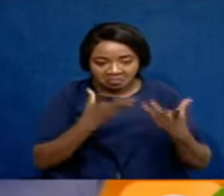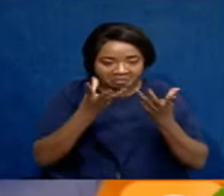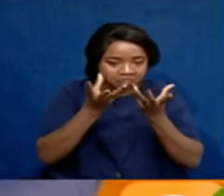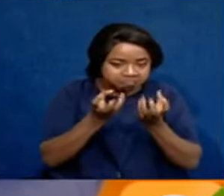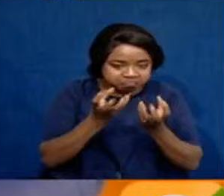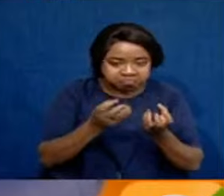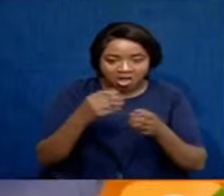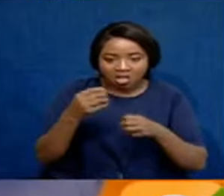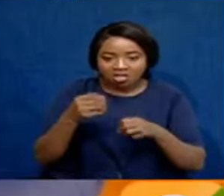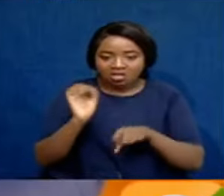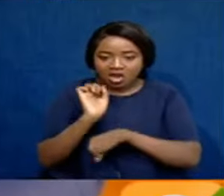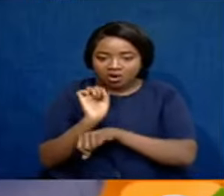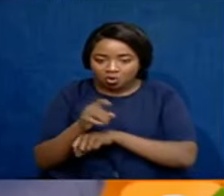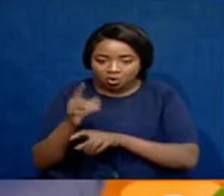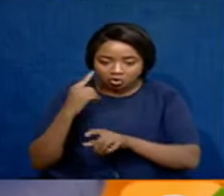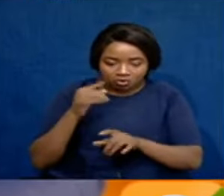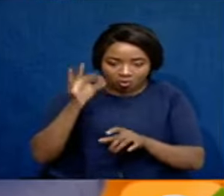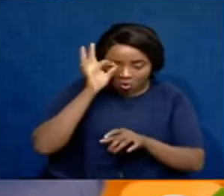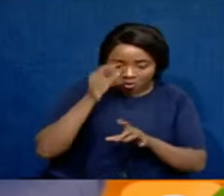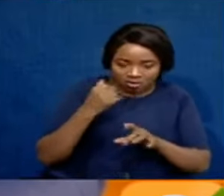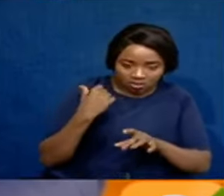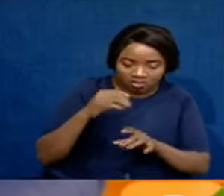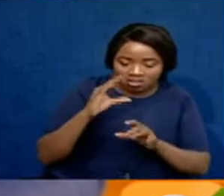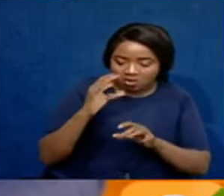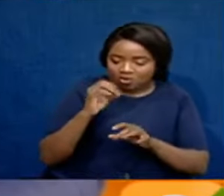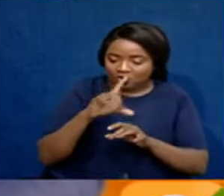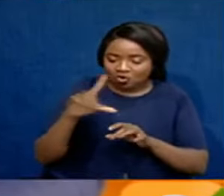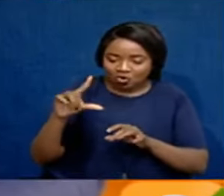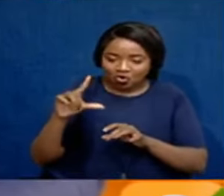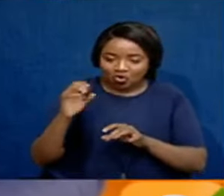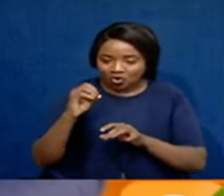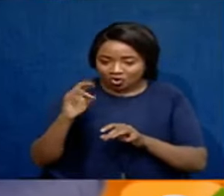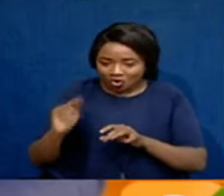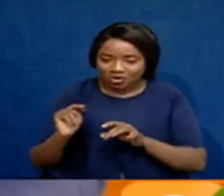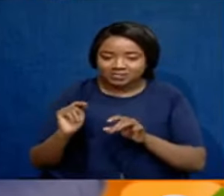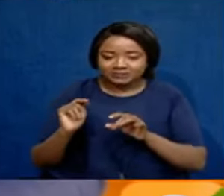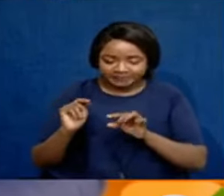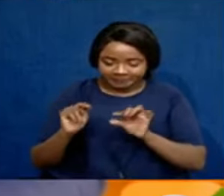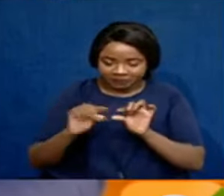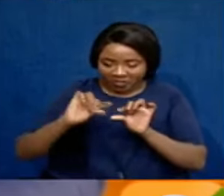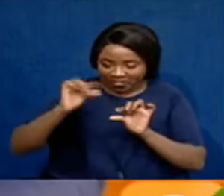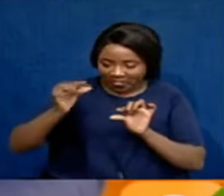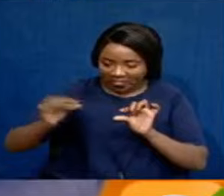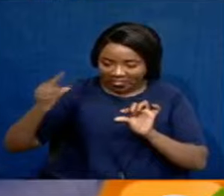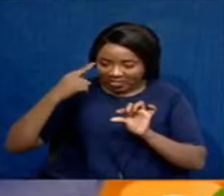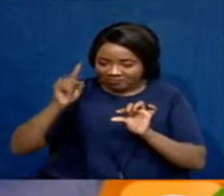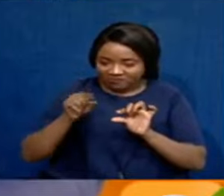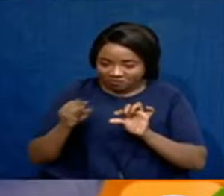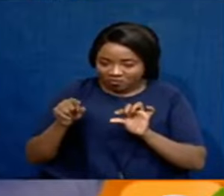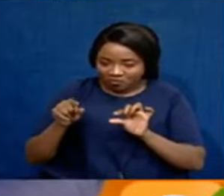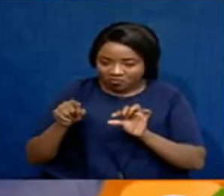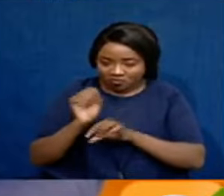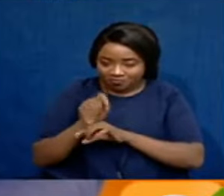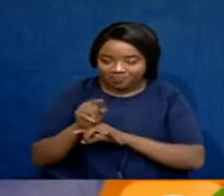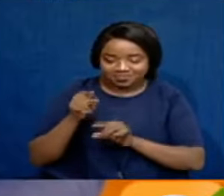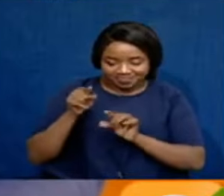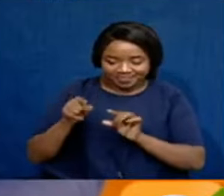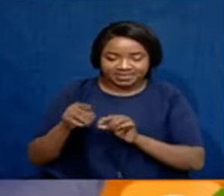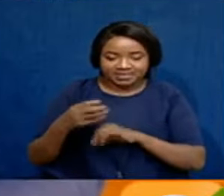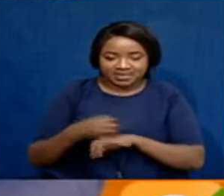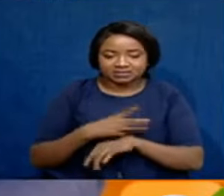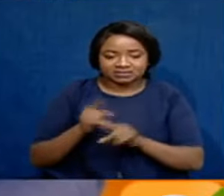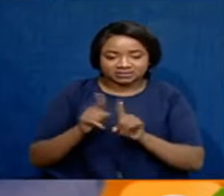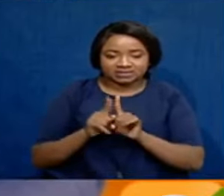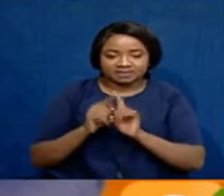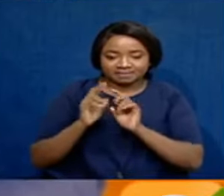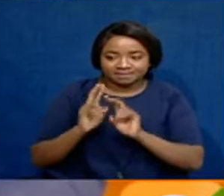cancer. And that is expected to start from next year, July, or as soon as the funds are available. And that is where